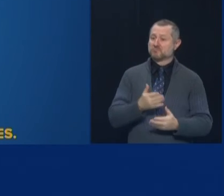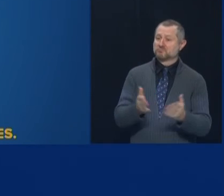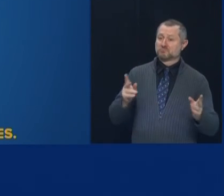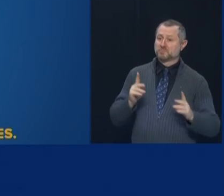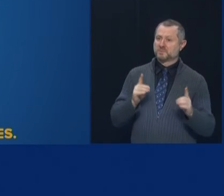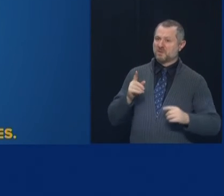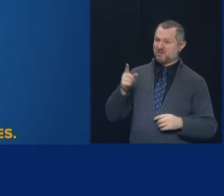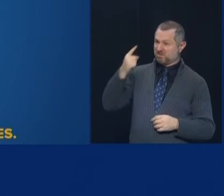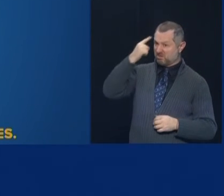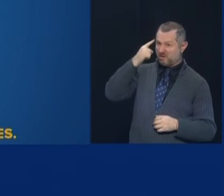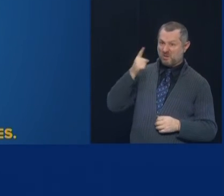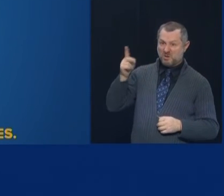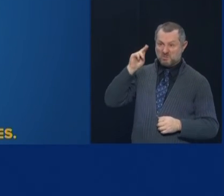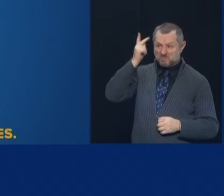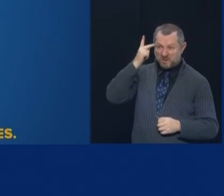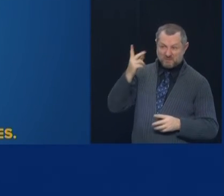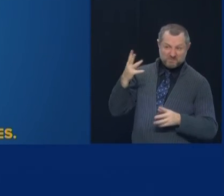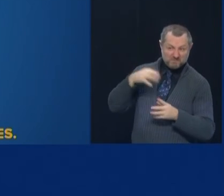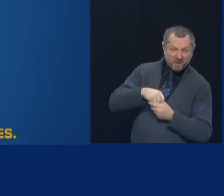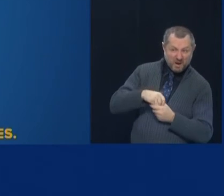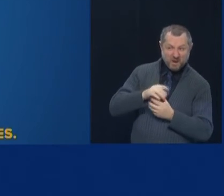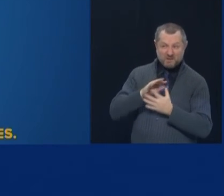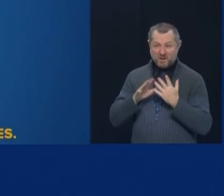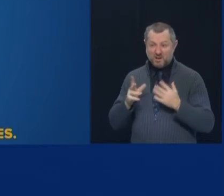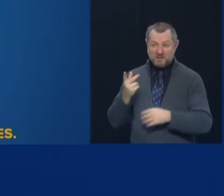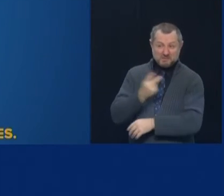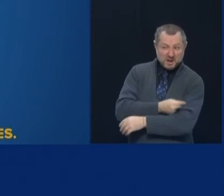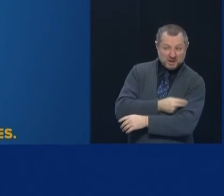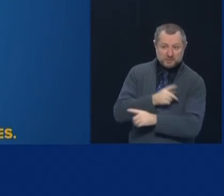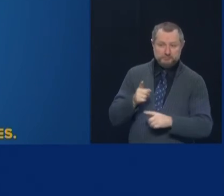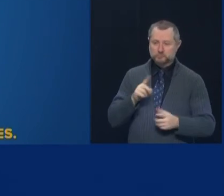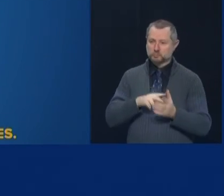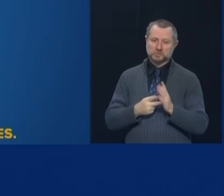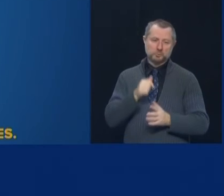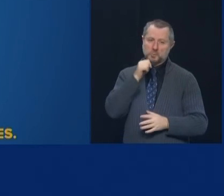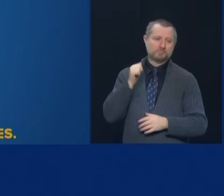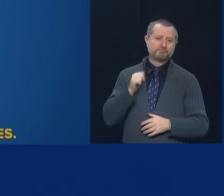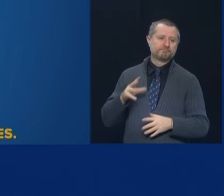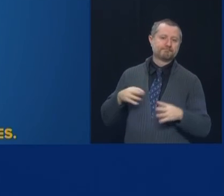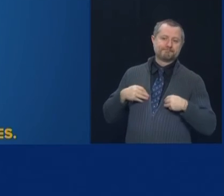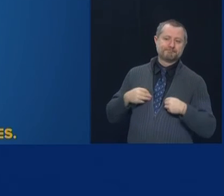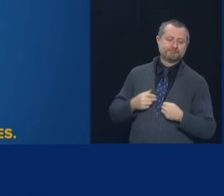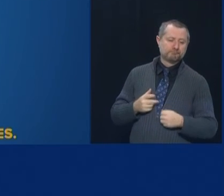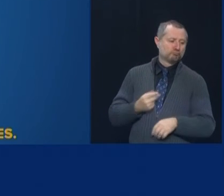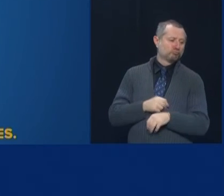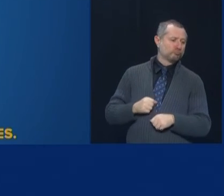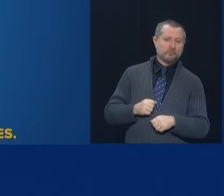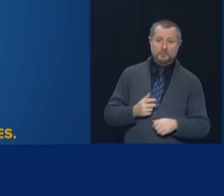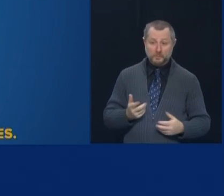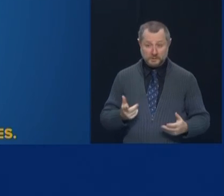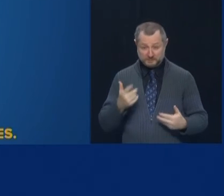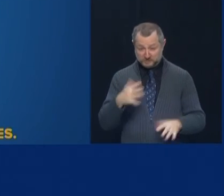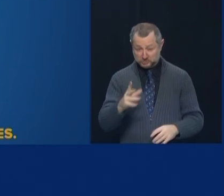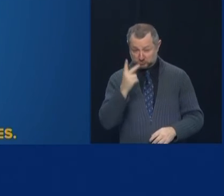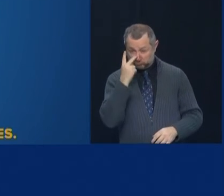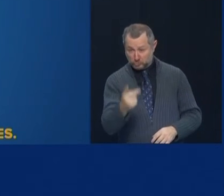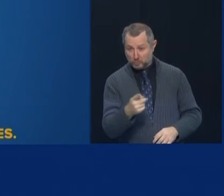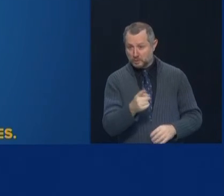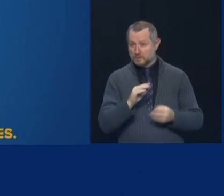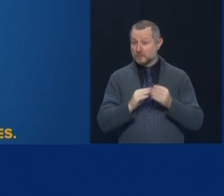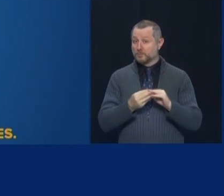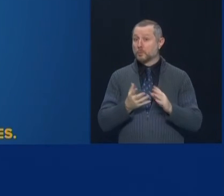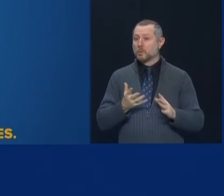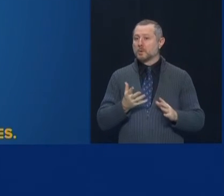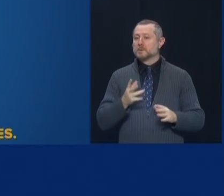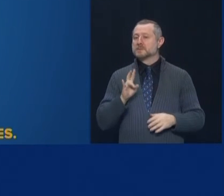politicized, they're going to be less likely to take the vaccine. You saw the numbers we need to participate.